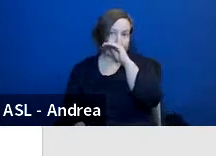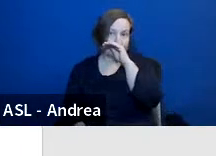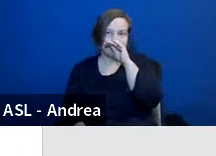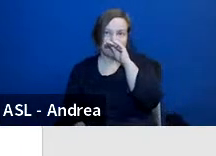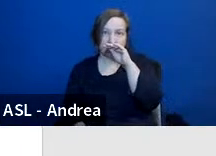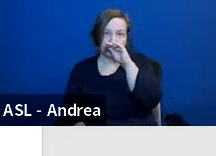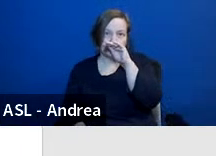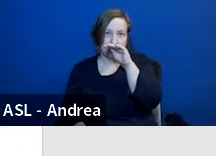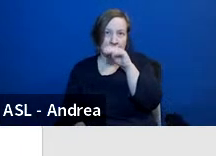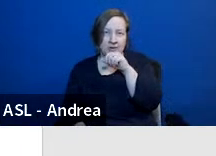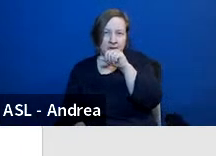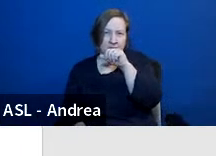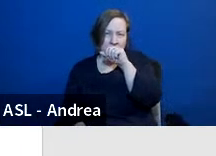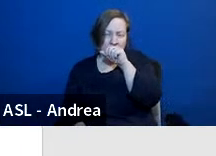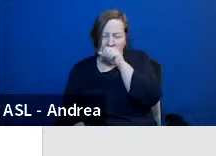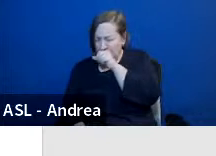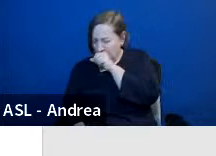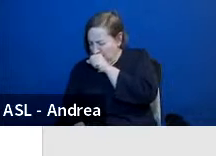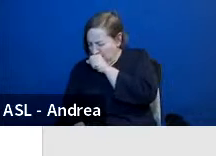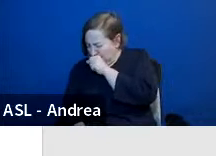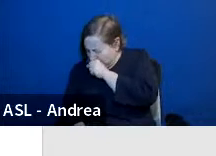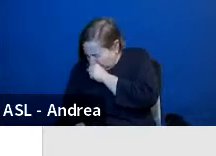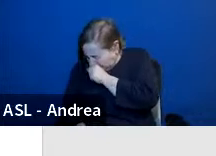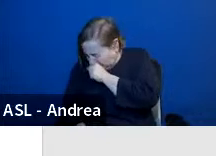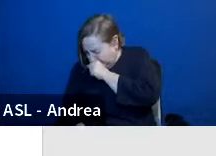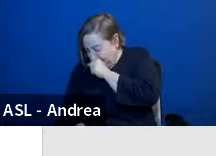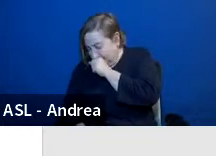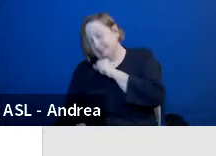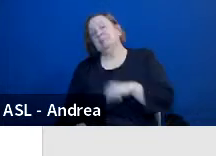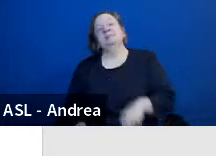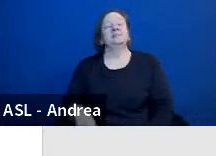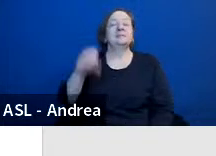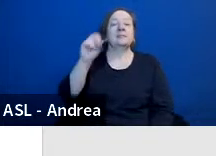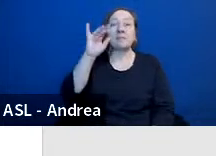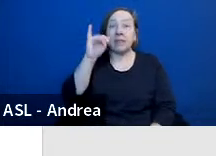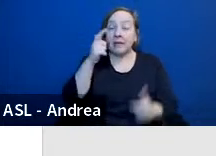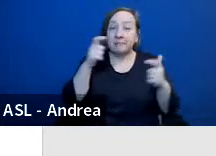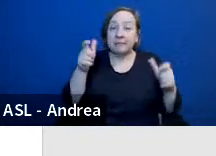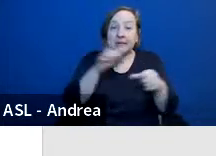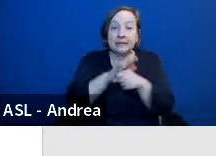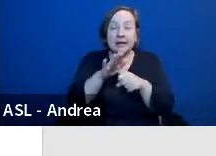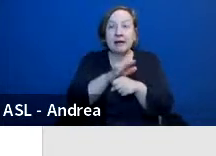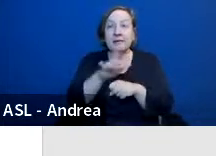All right. Is that big